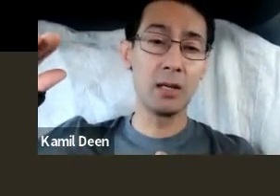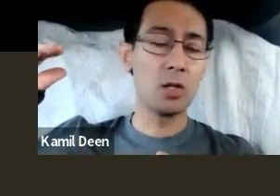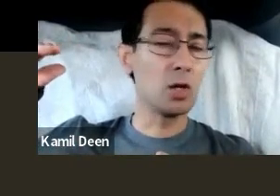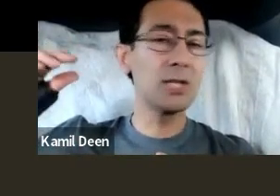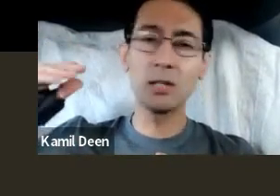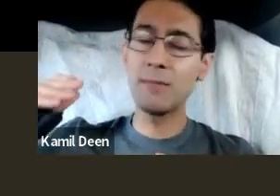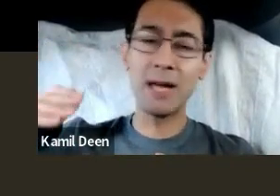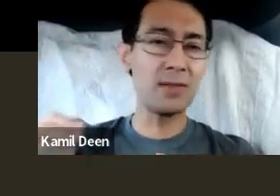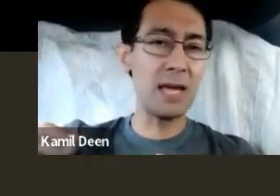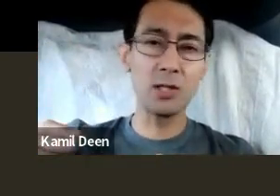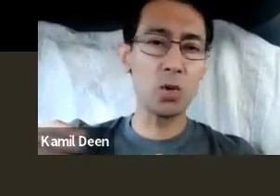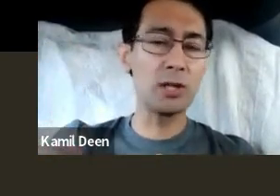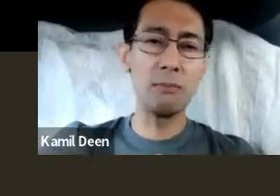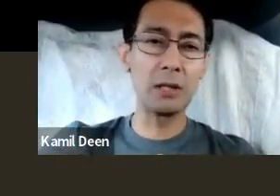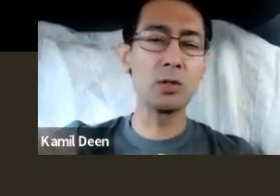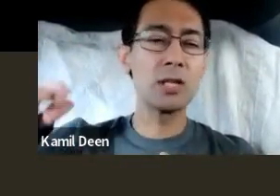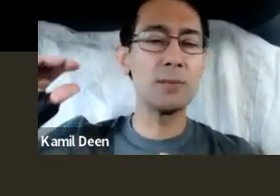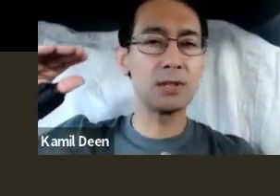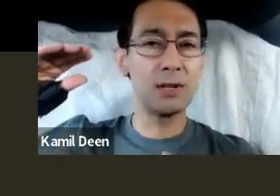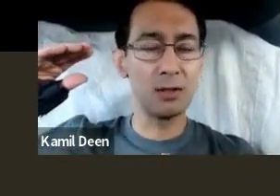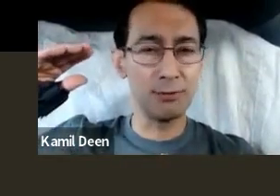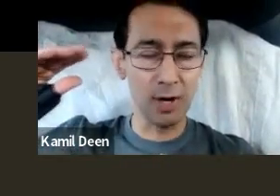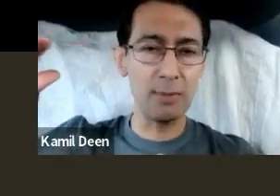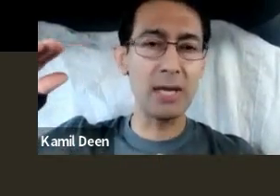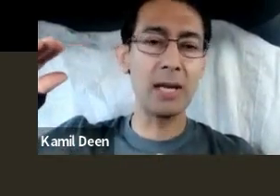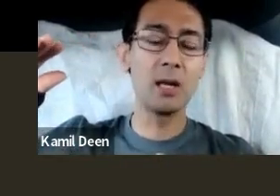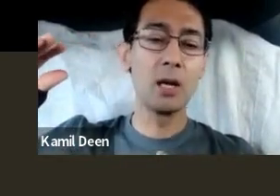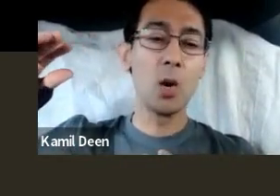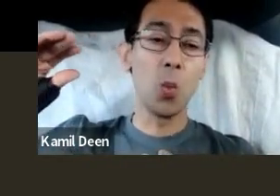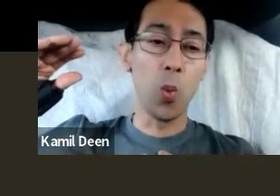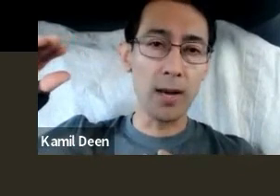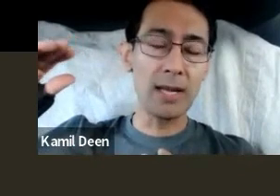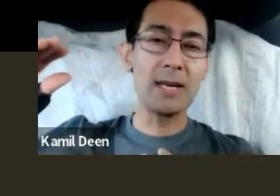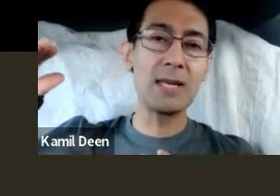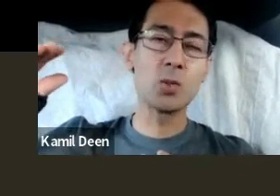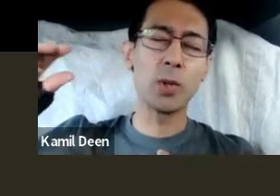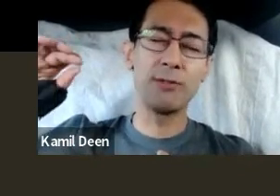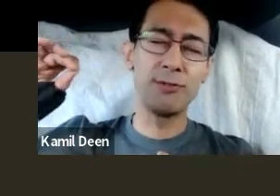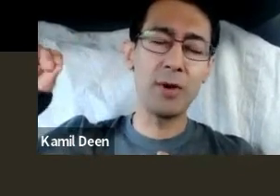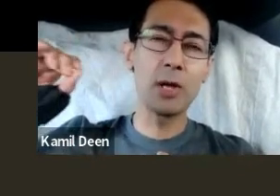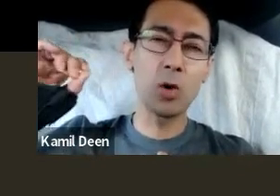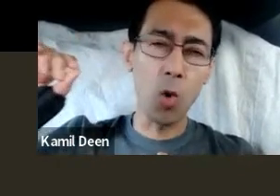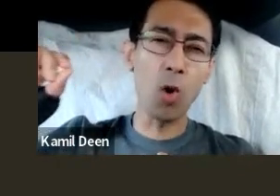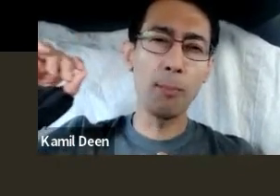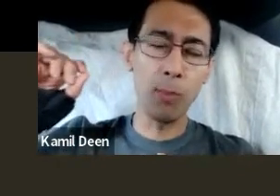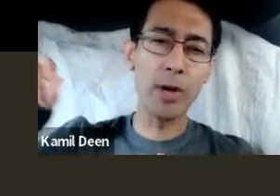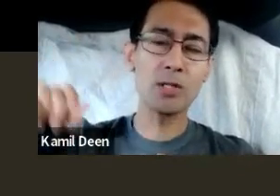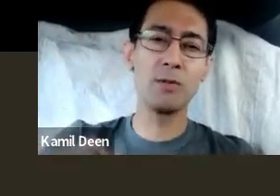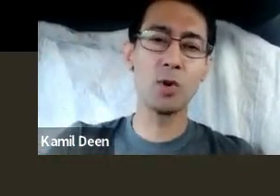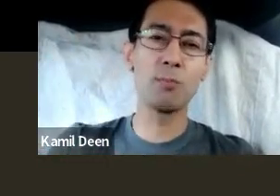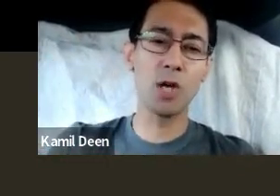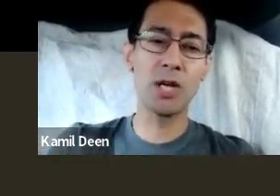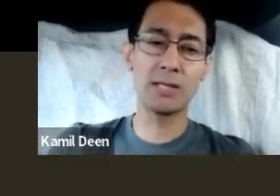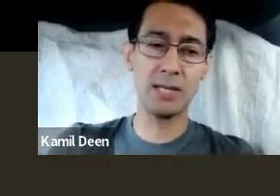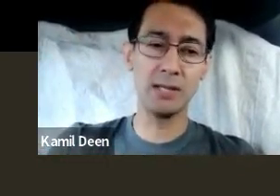beginning. You don't tell them that at the end or in the middle. You tell them at the very beginning what it is, what the very core point